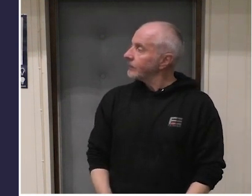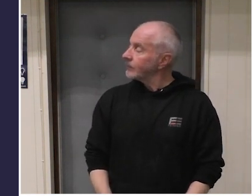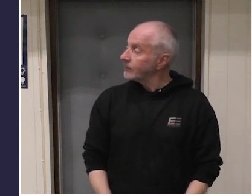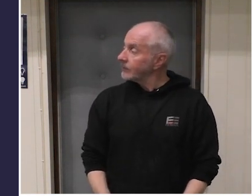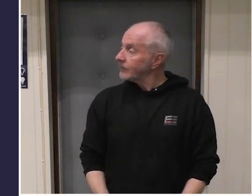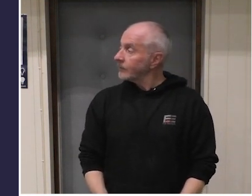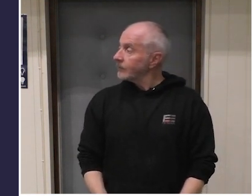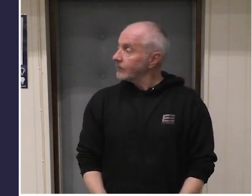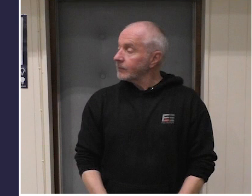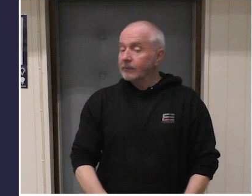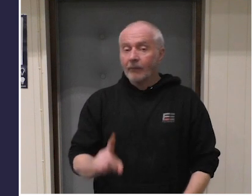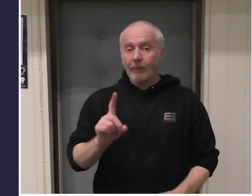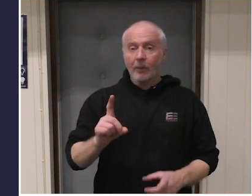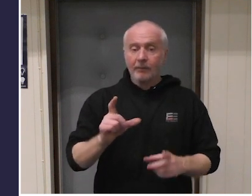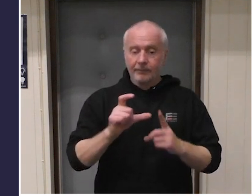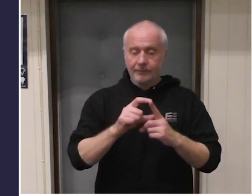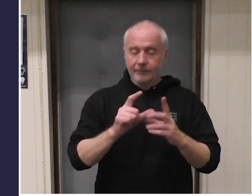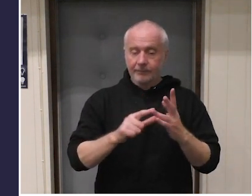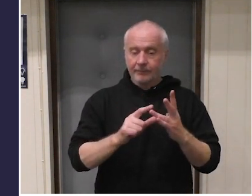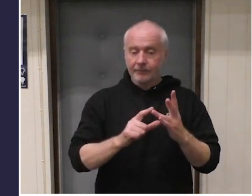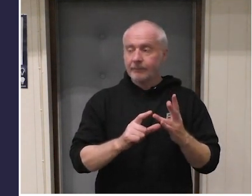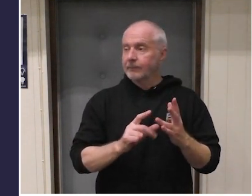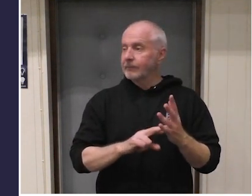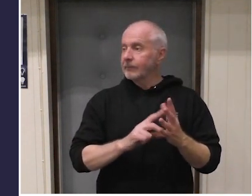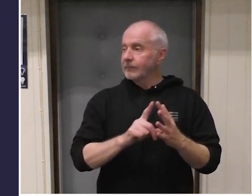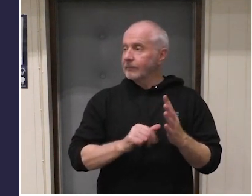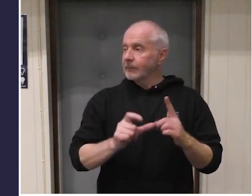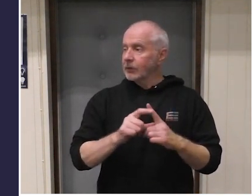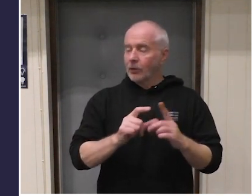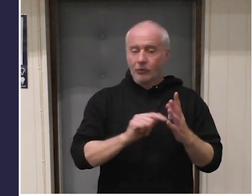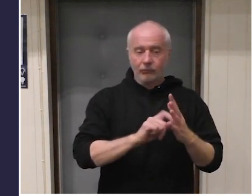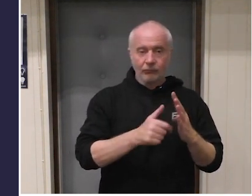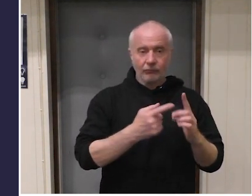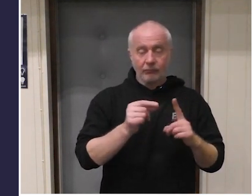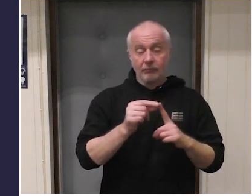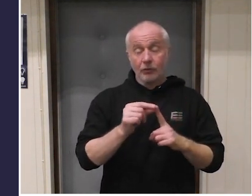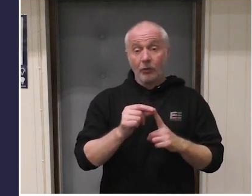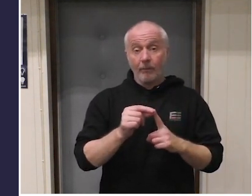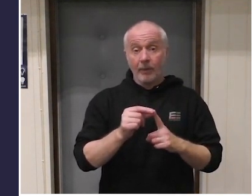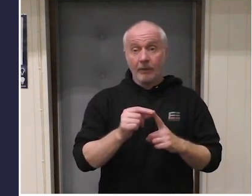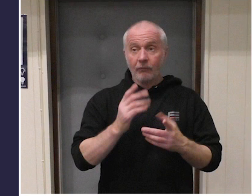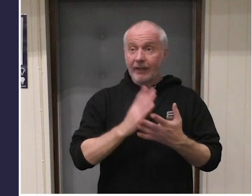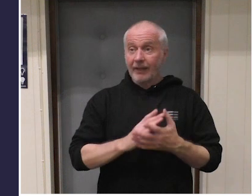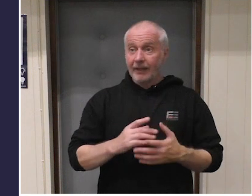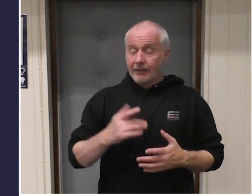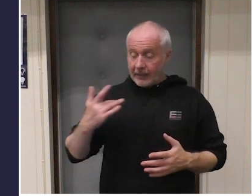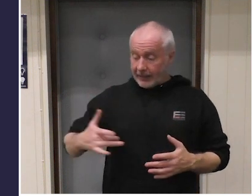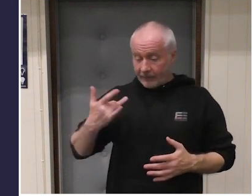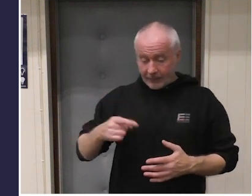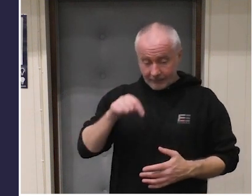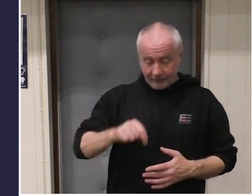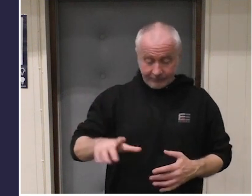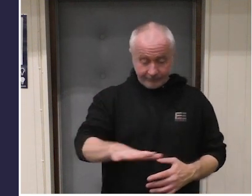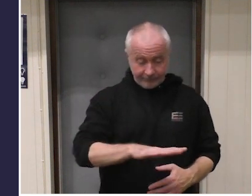But Donald Trump, all the life on Earth is just one, living on this planet Earth,